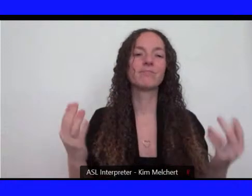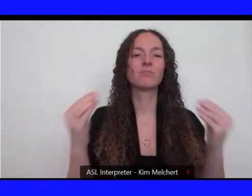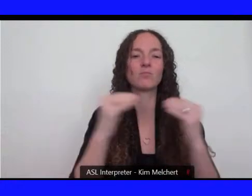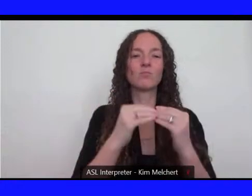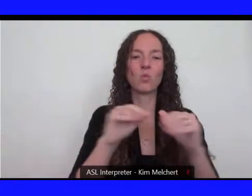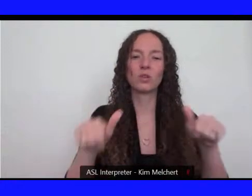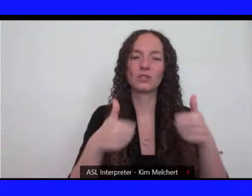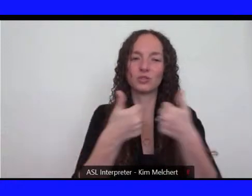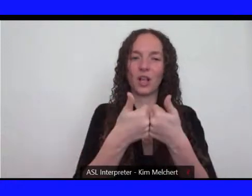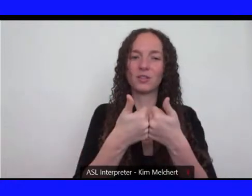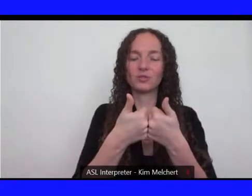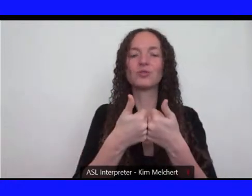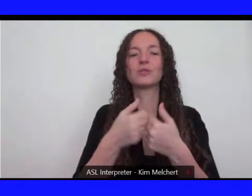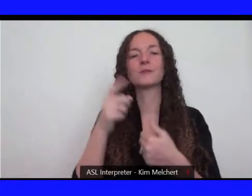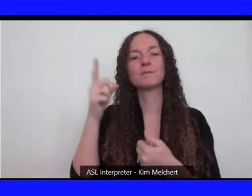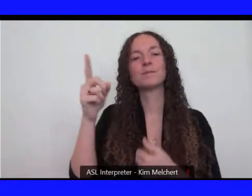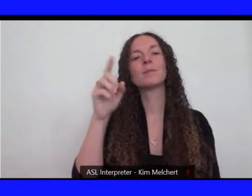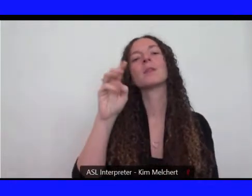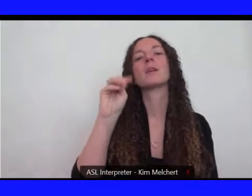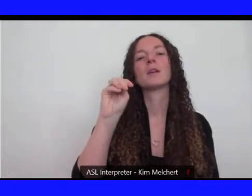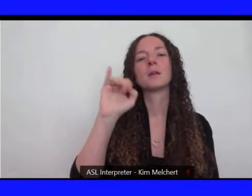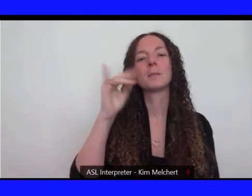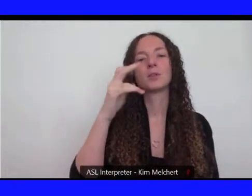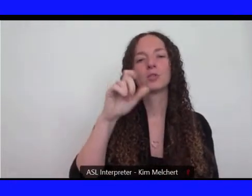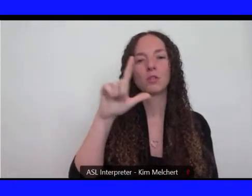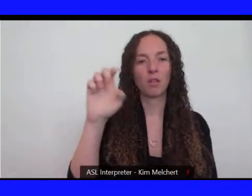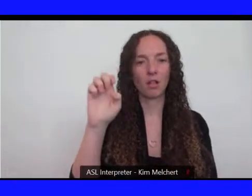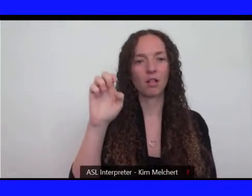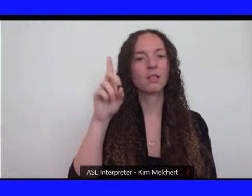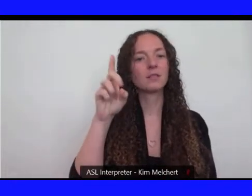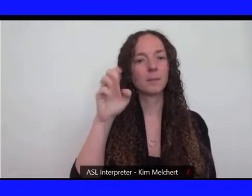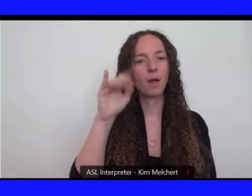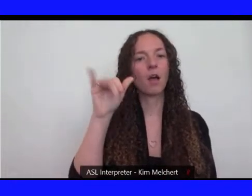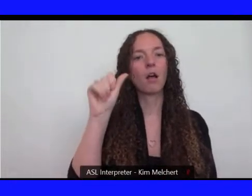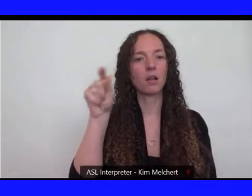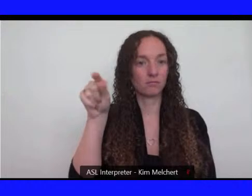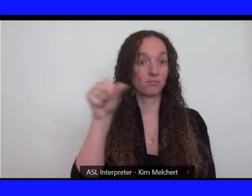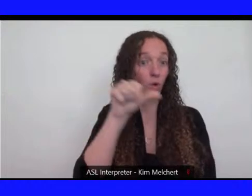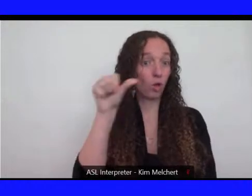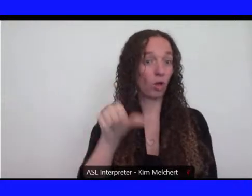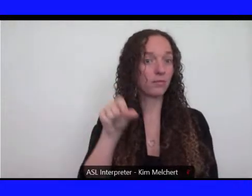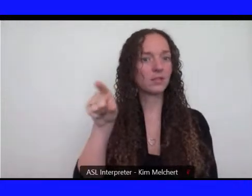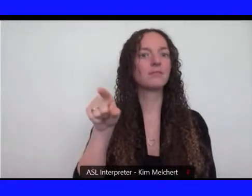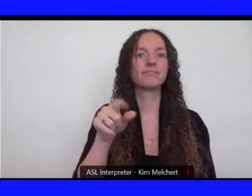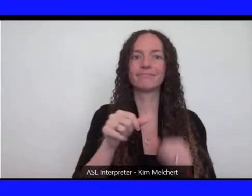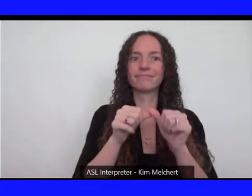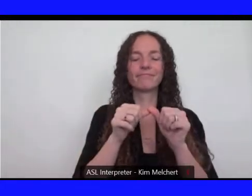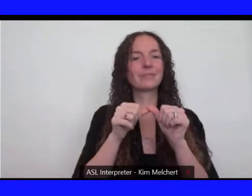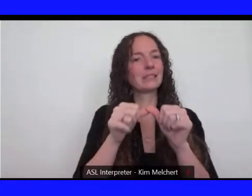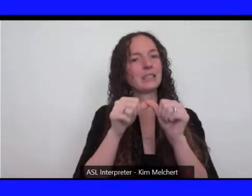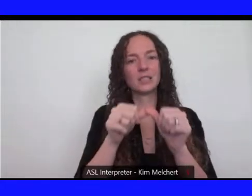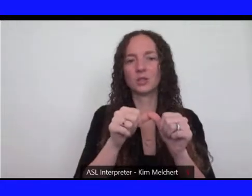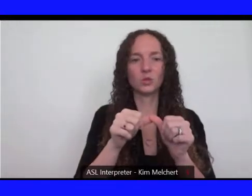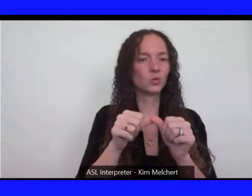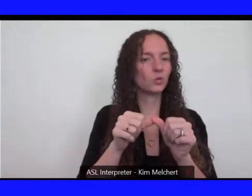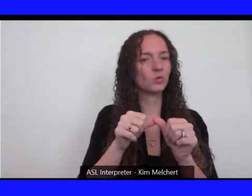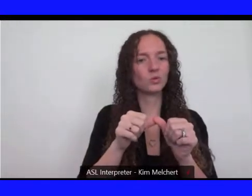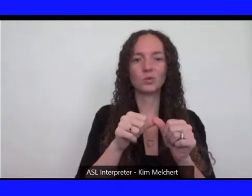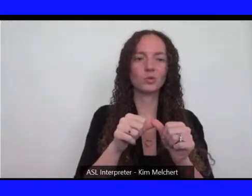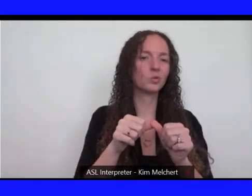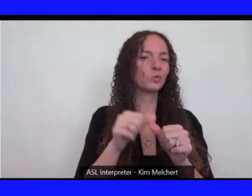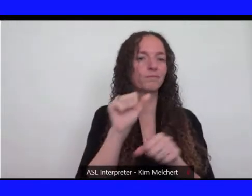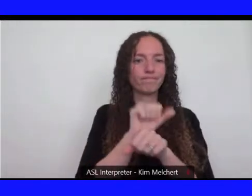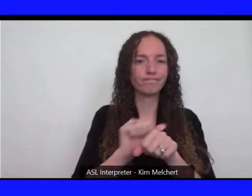of so many of the priorities that we have seen discussed and that we have been advocating for both to the executive and